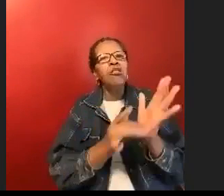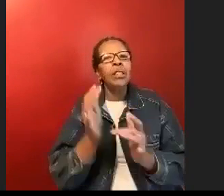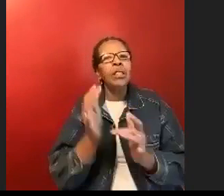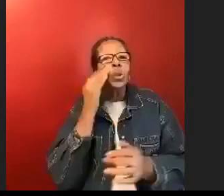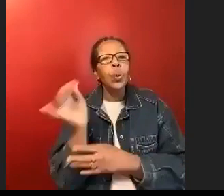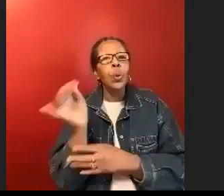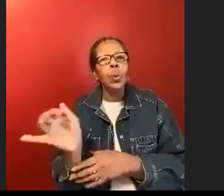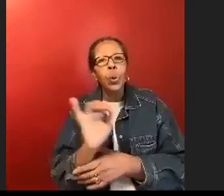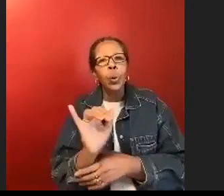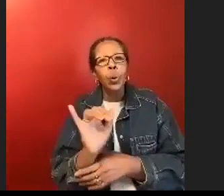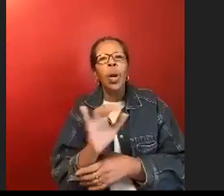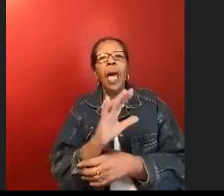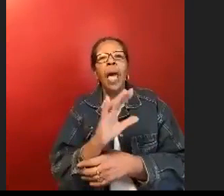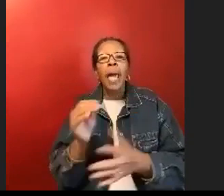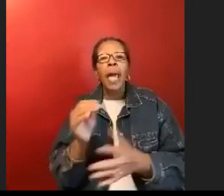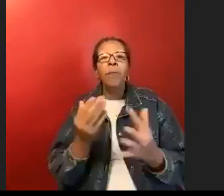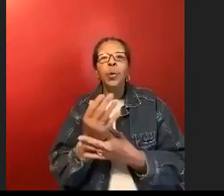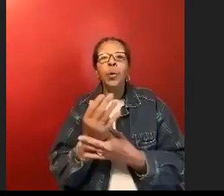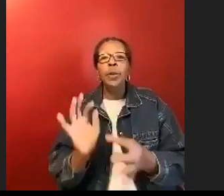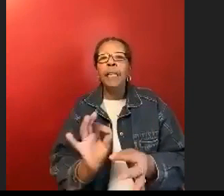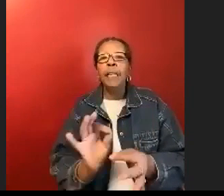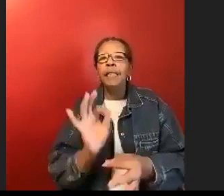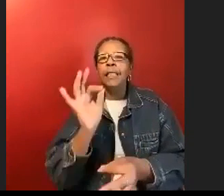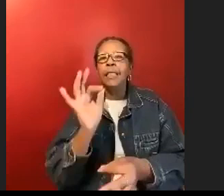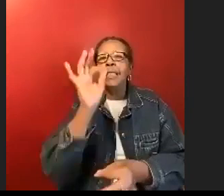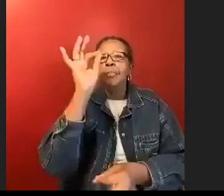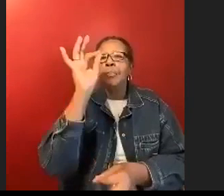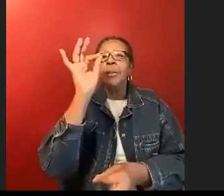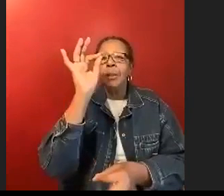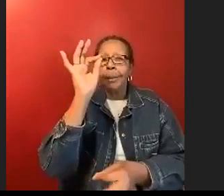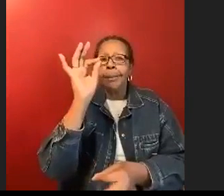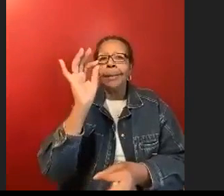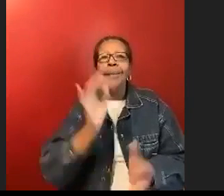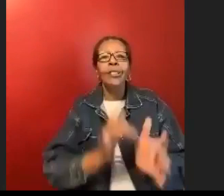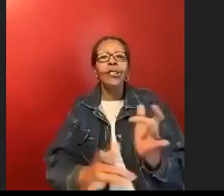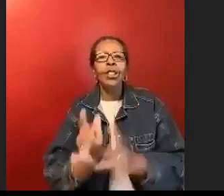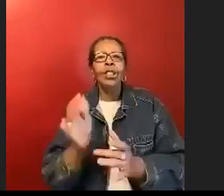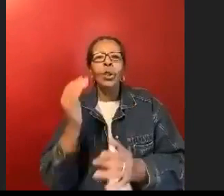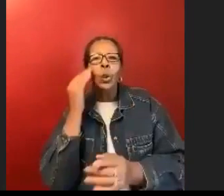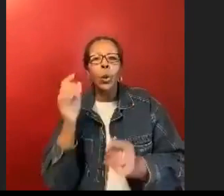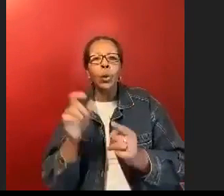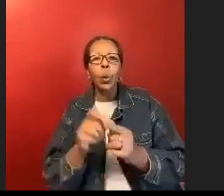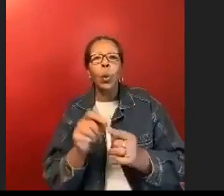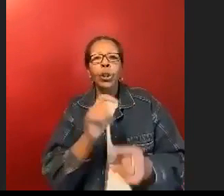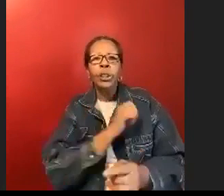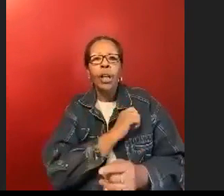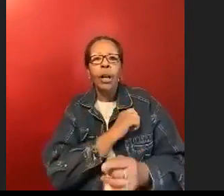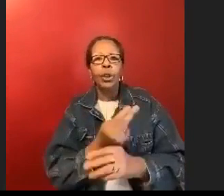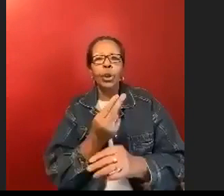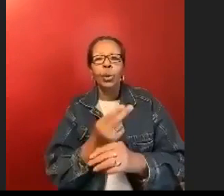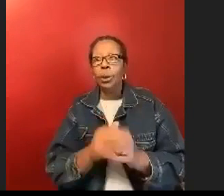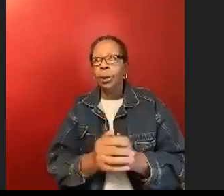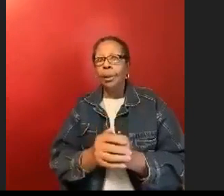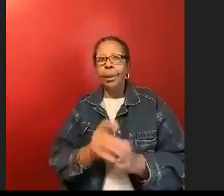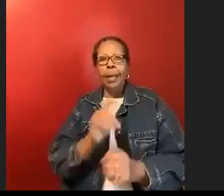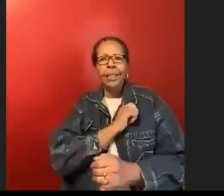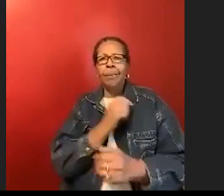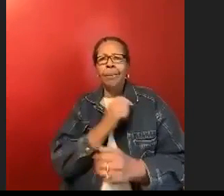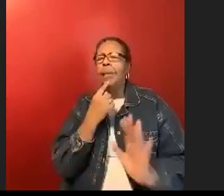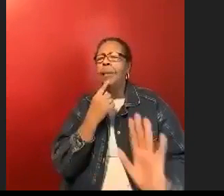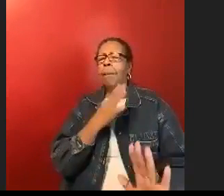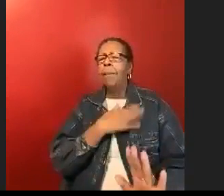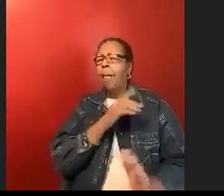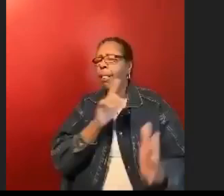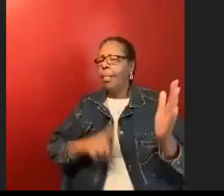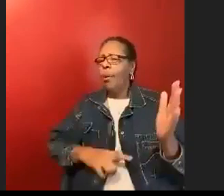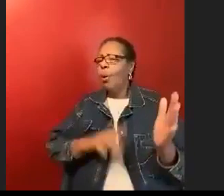realm, knows what Thomas has said. And Thomas responds, my Lord and my God, my